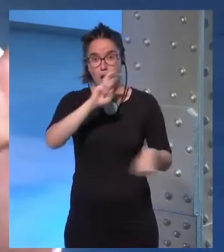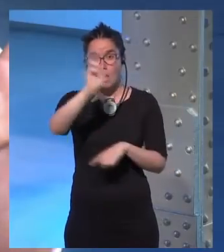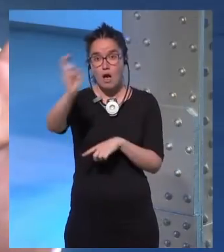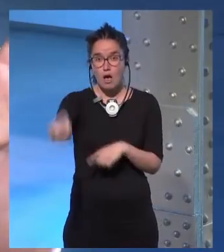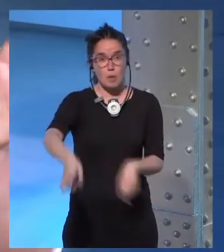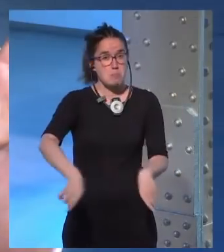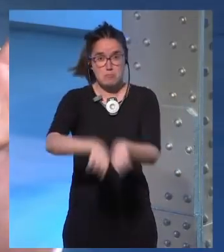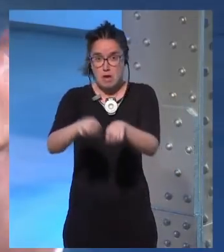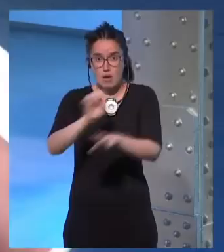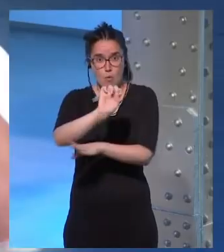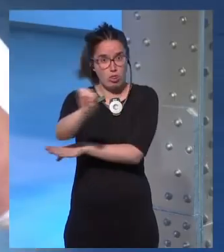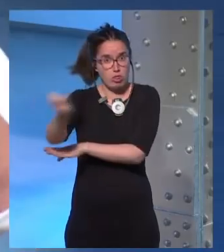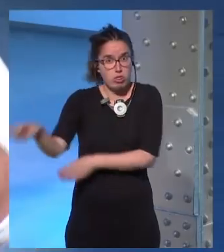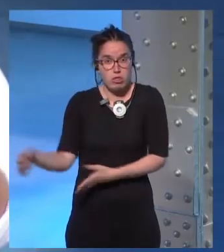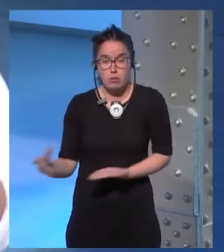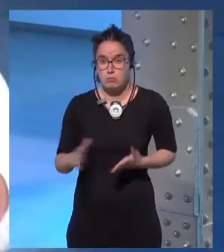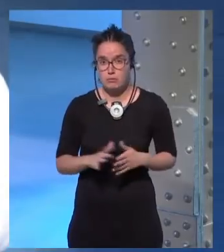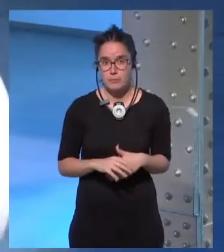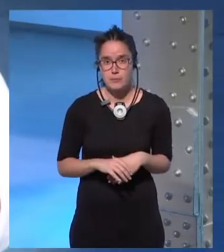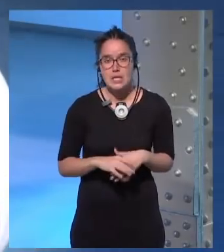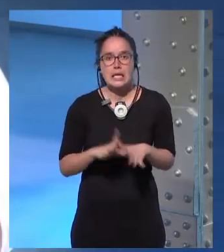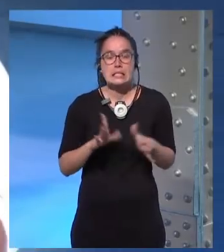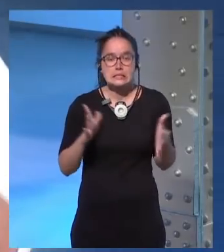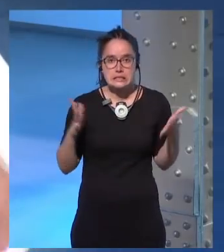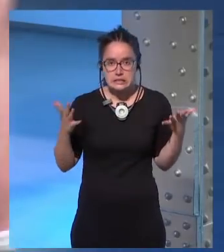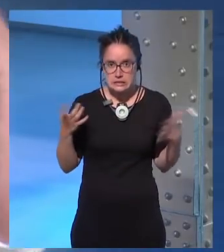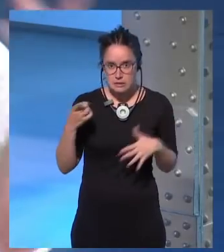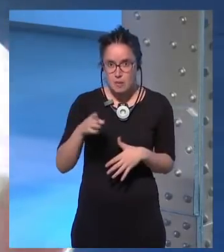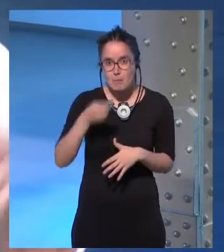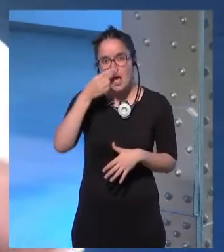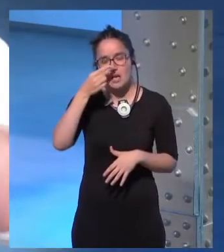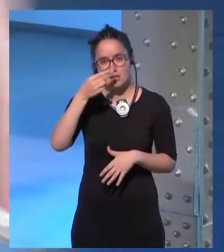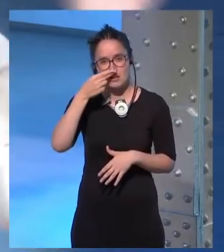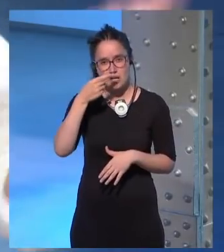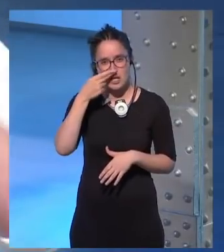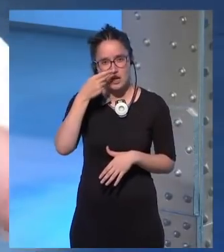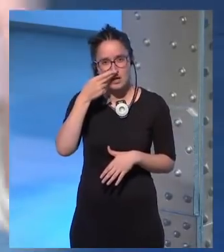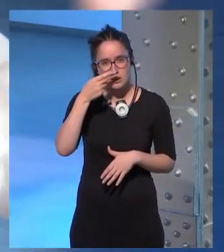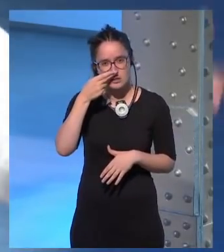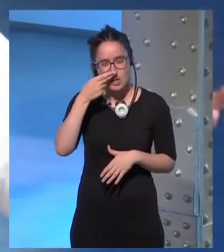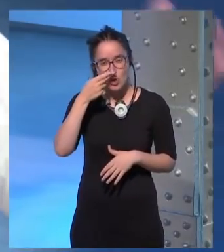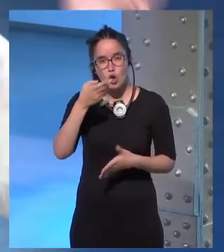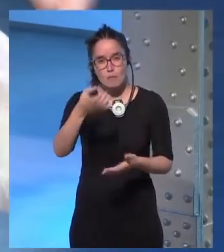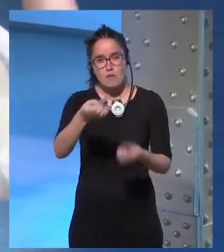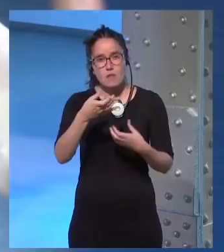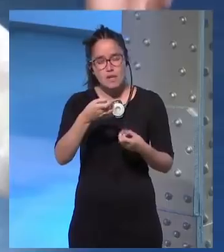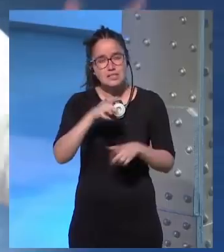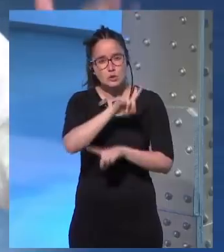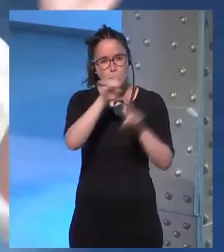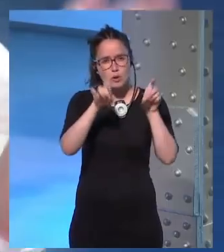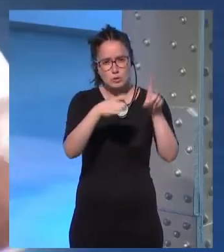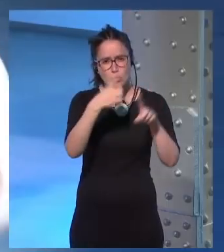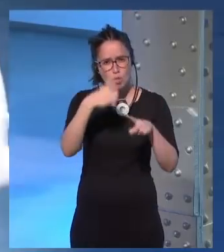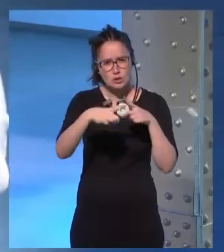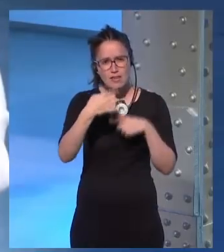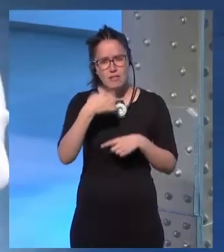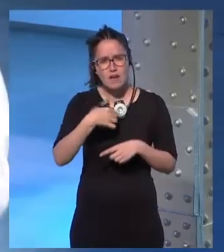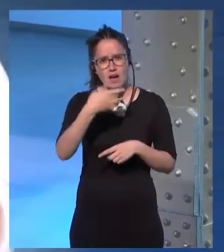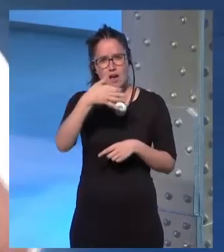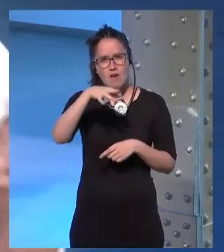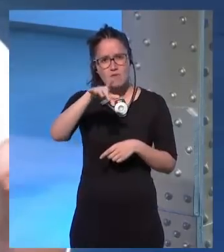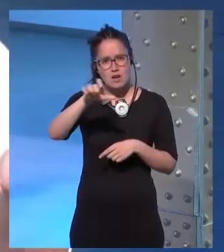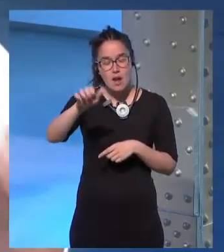we forgive, I guess, male characters who are horrible, terrible people, who are they're allowed to be, good and giving and loving, and they're also allowed to